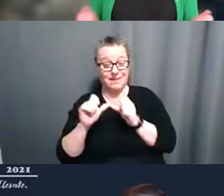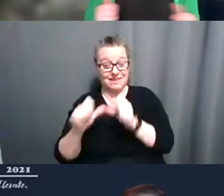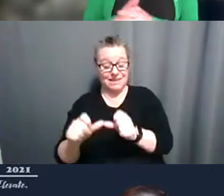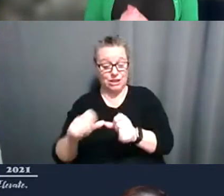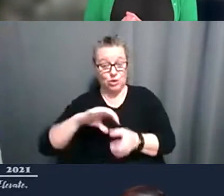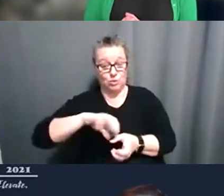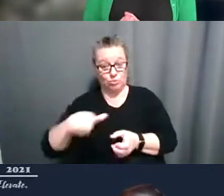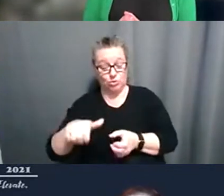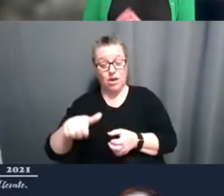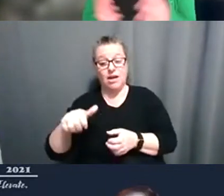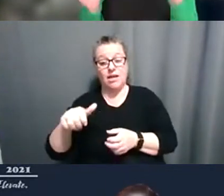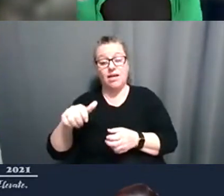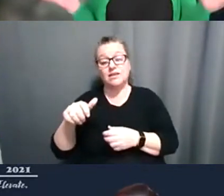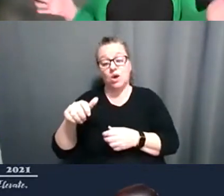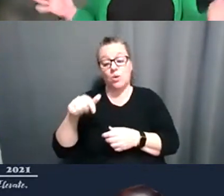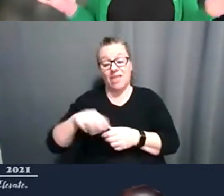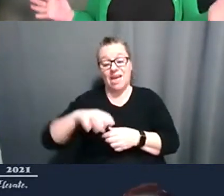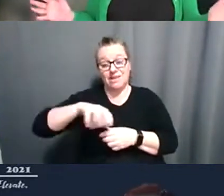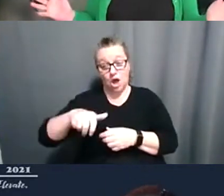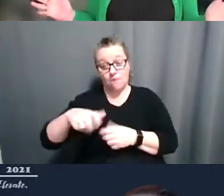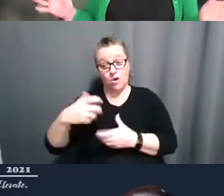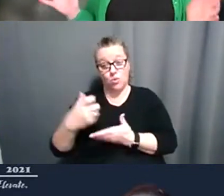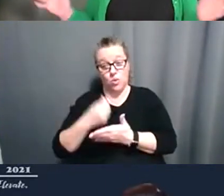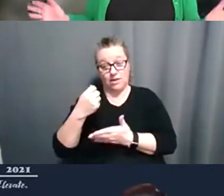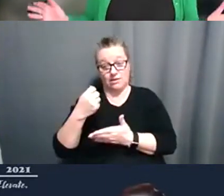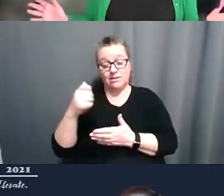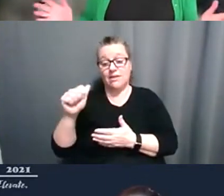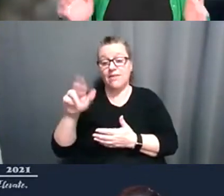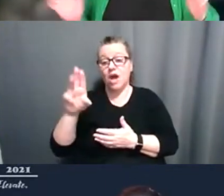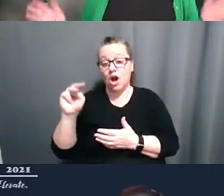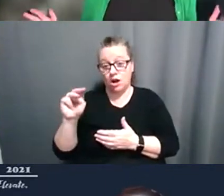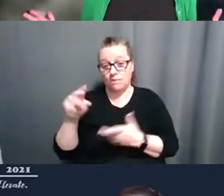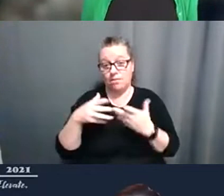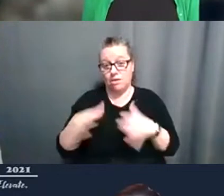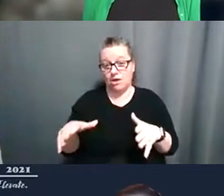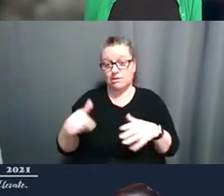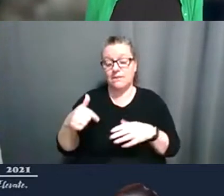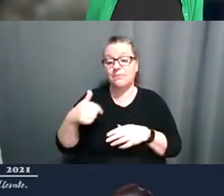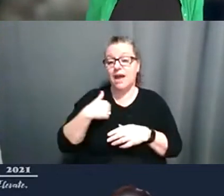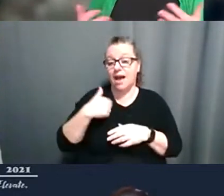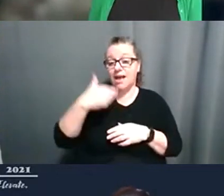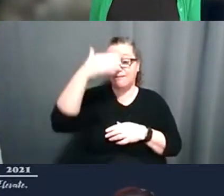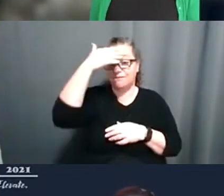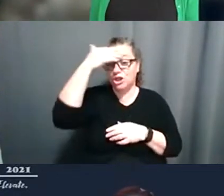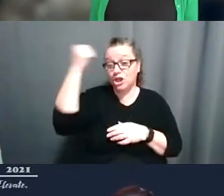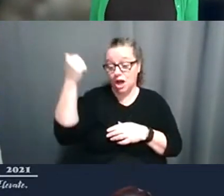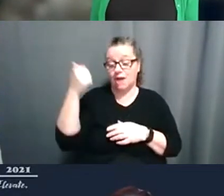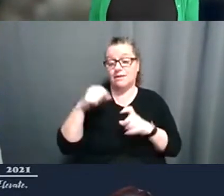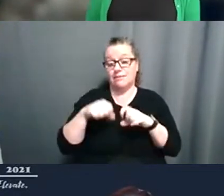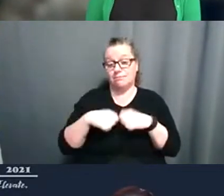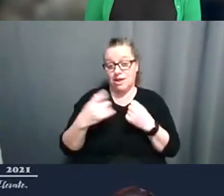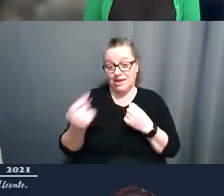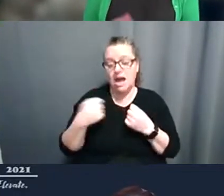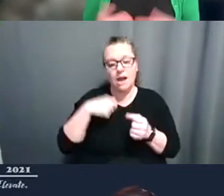lost. So I'd completely forgotten breaking it, and I still don't recall the break, but I do remember playing with